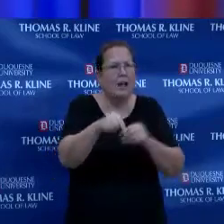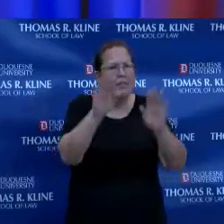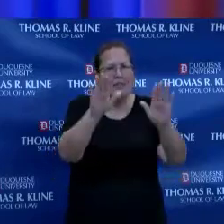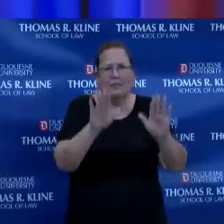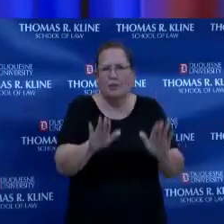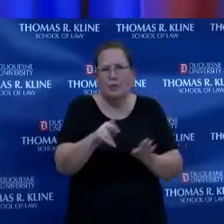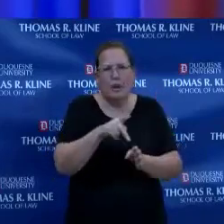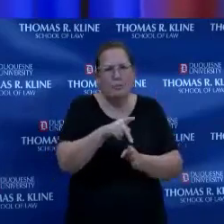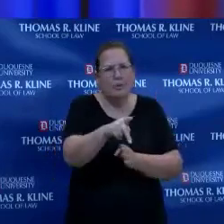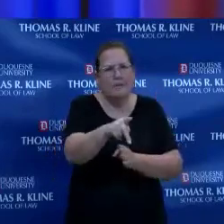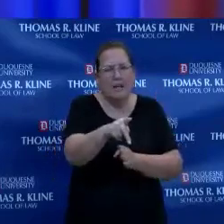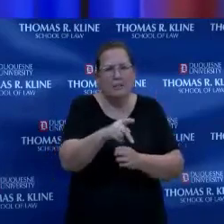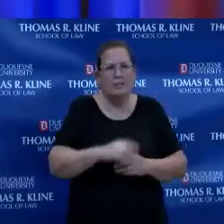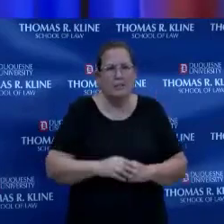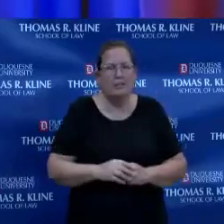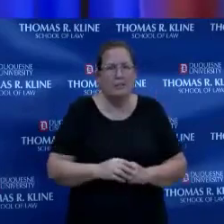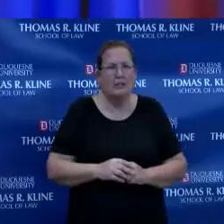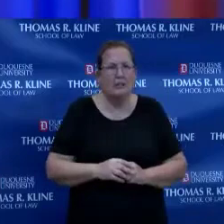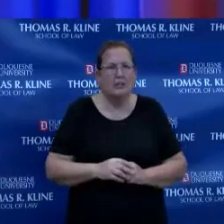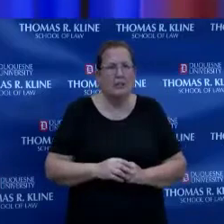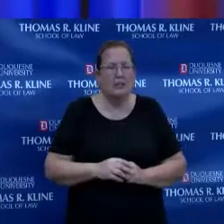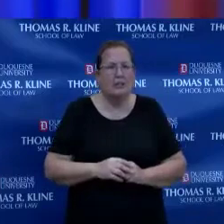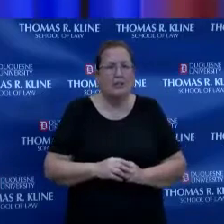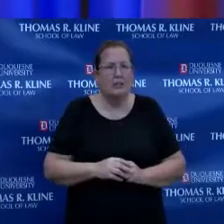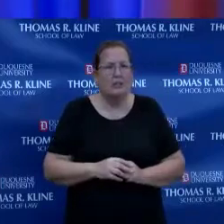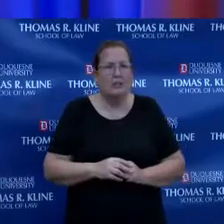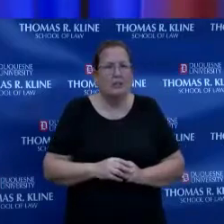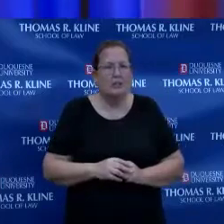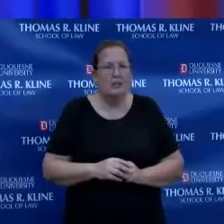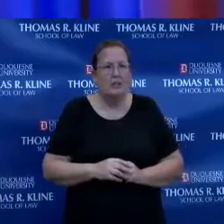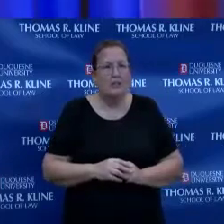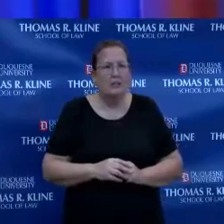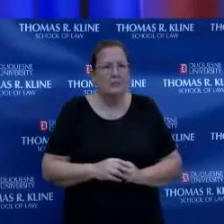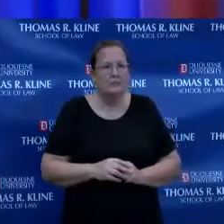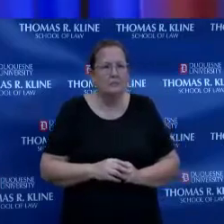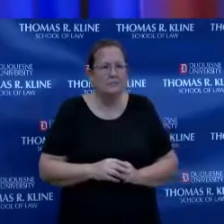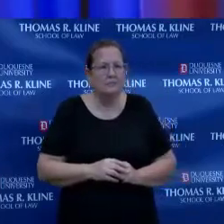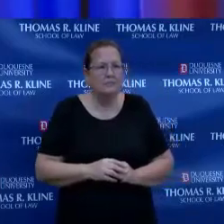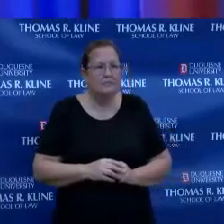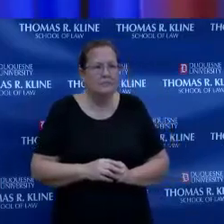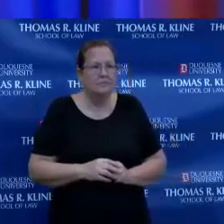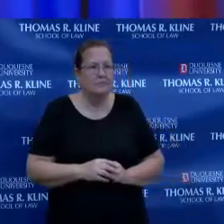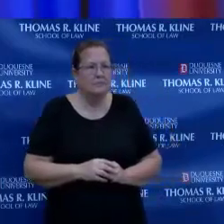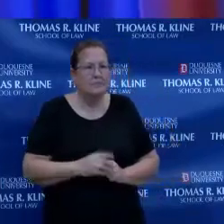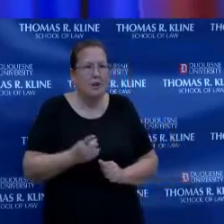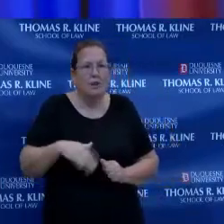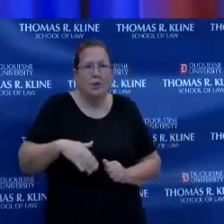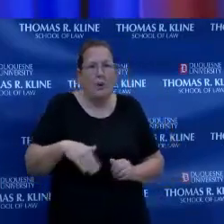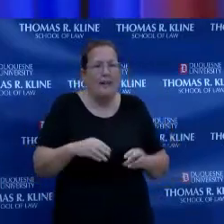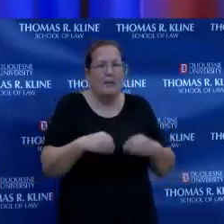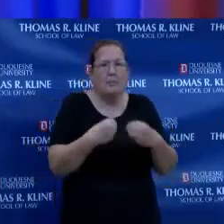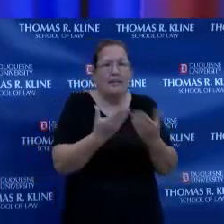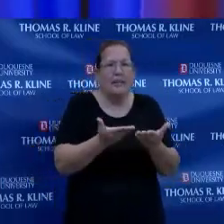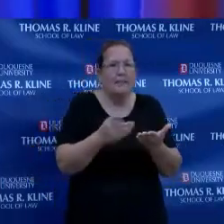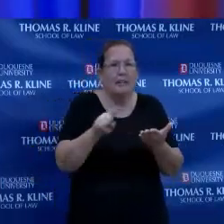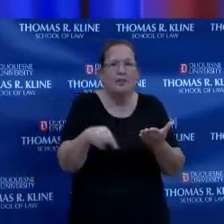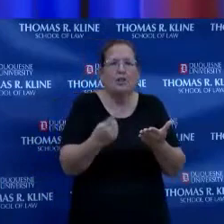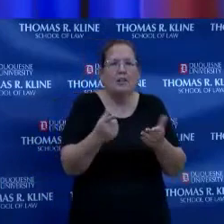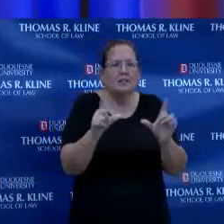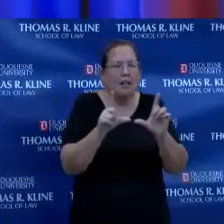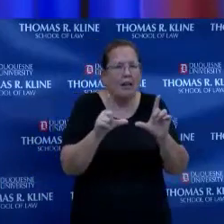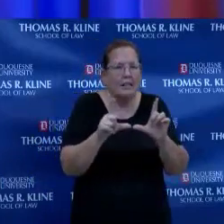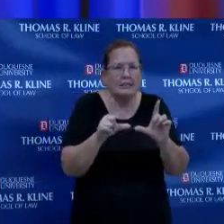You're joining a profession. You haven't been given just a license. You've been given an